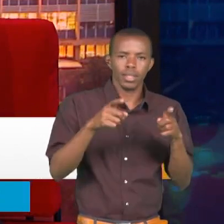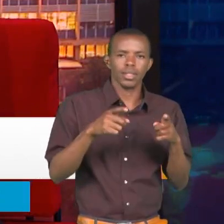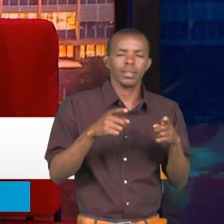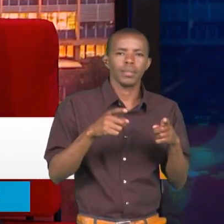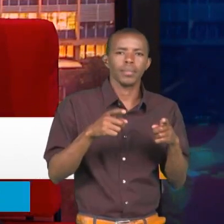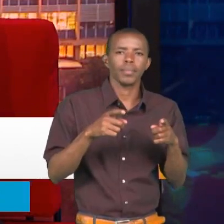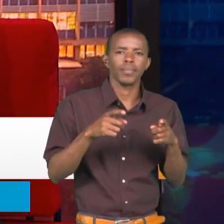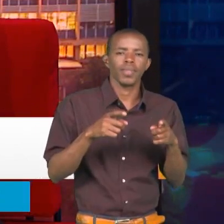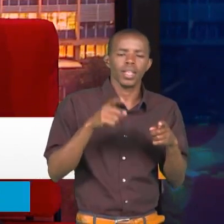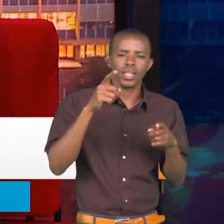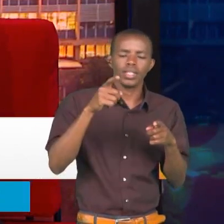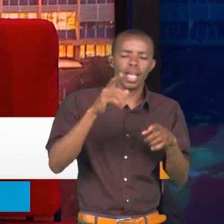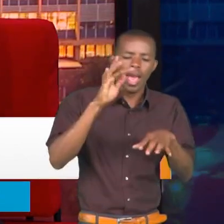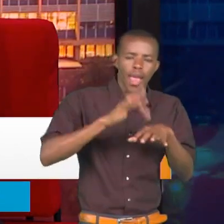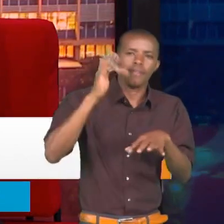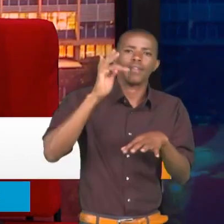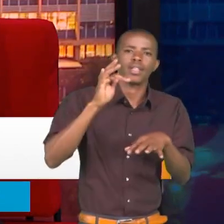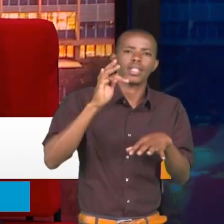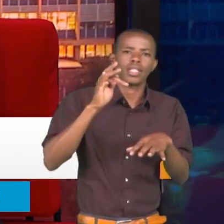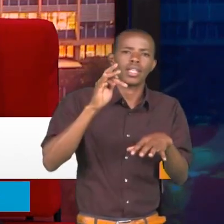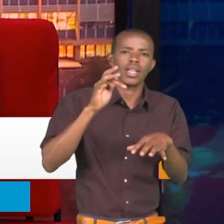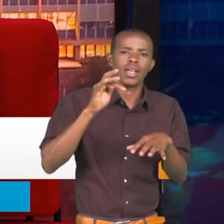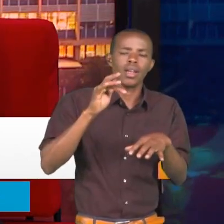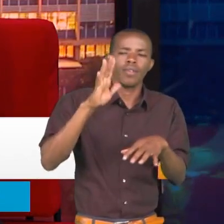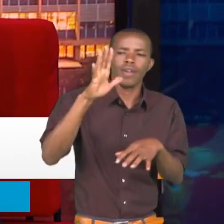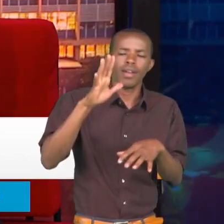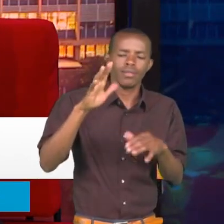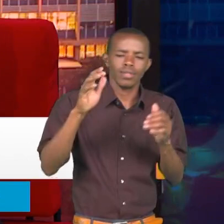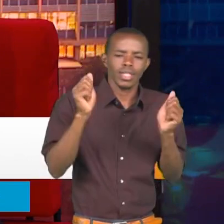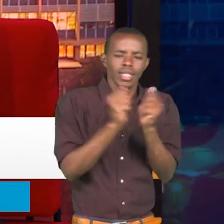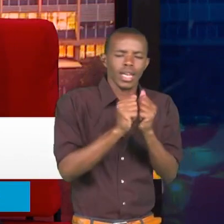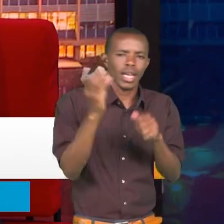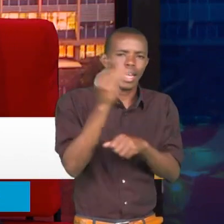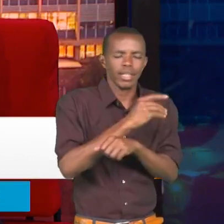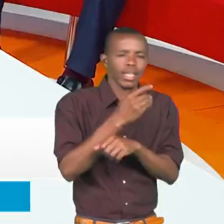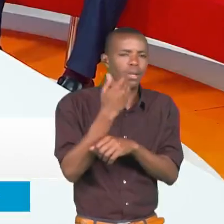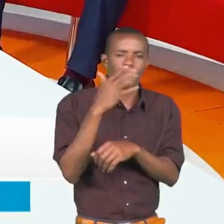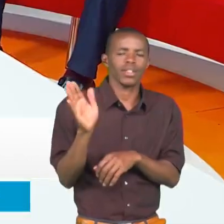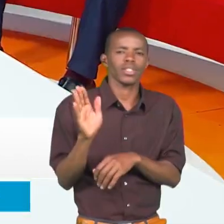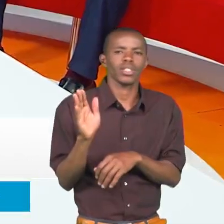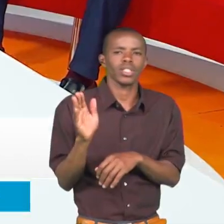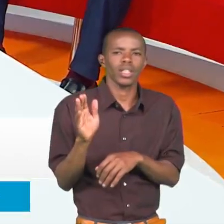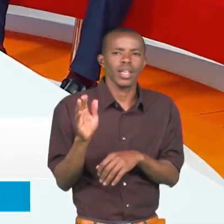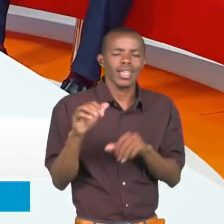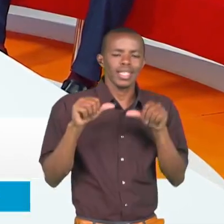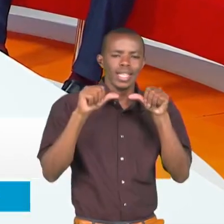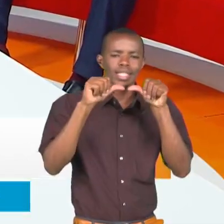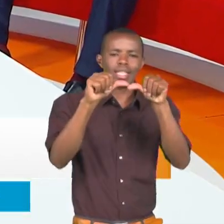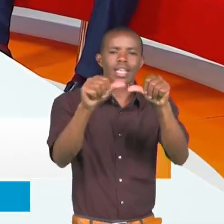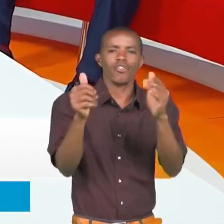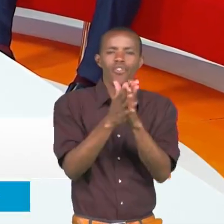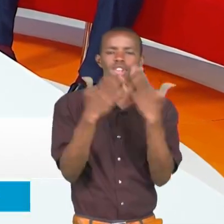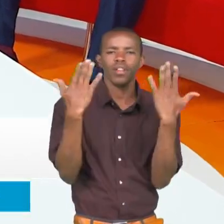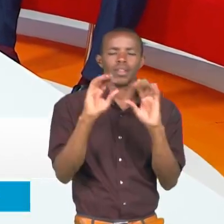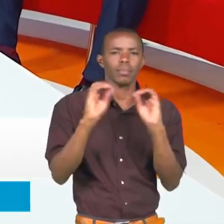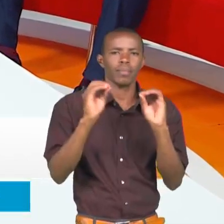But these side effects last between 5 to 10 days. Okay. So they're not sustained for forever. All right.